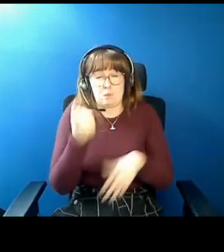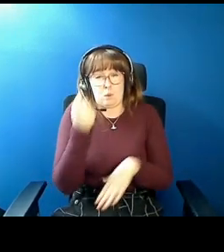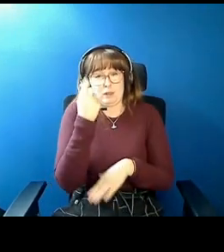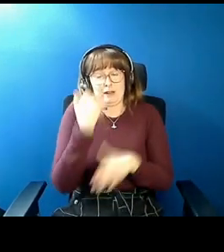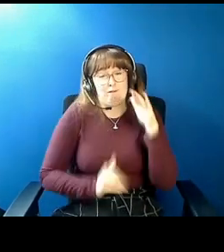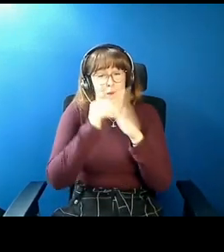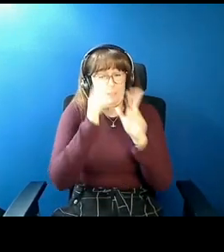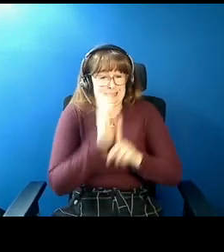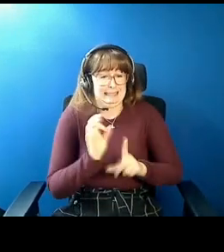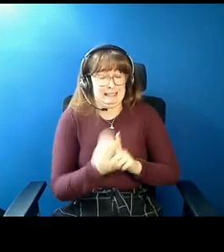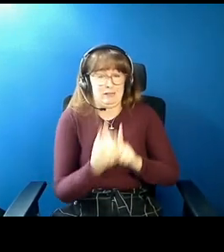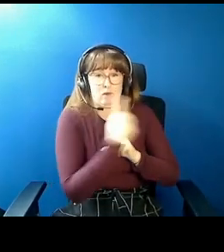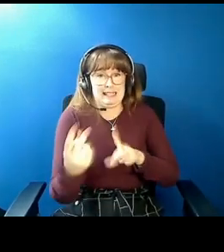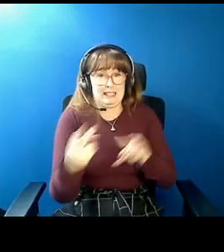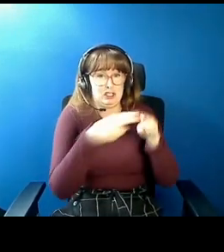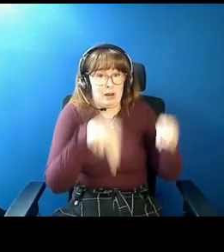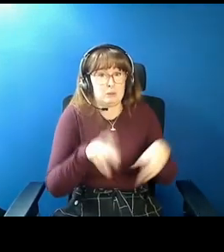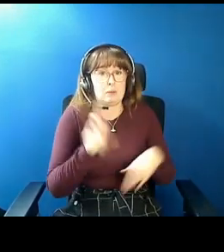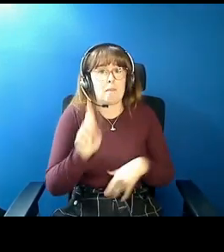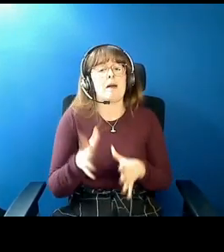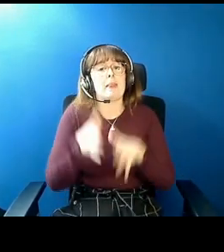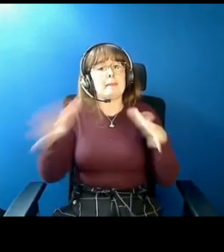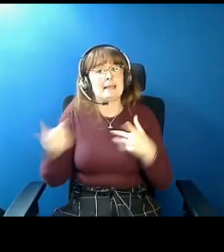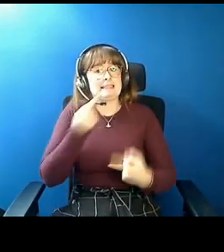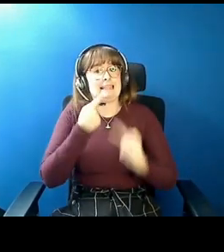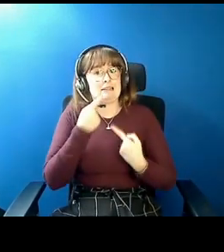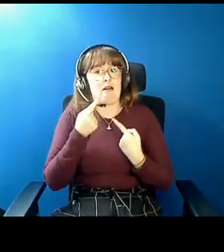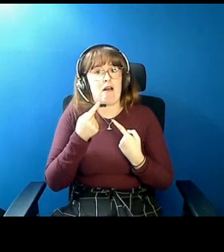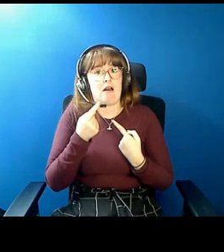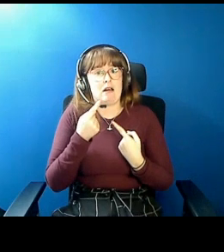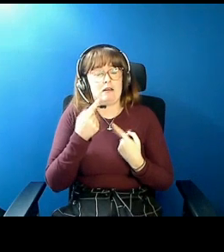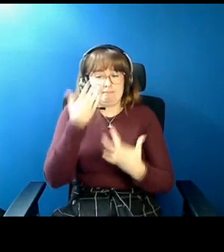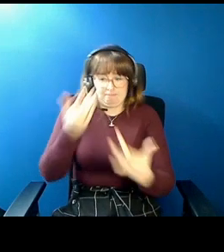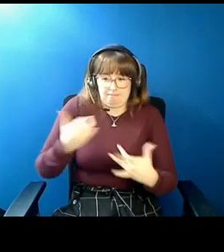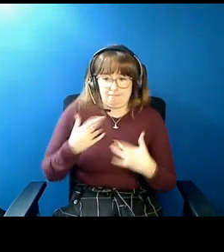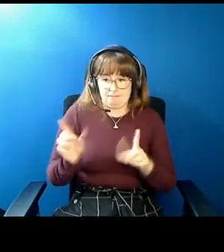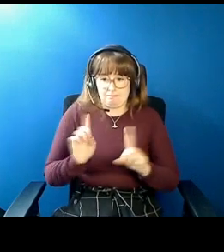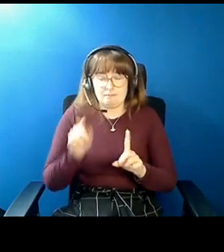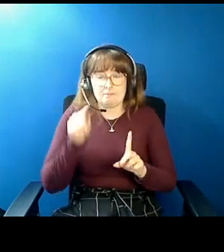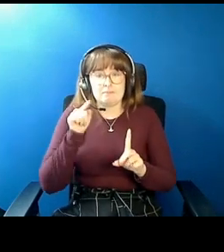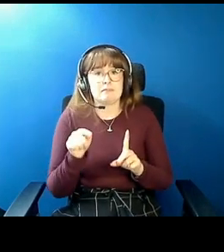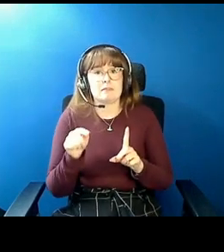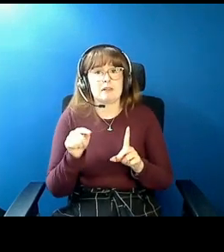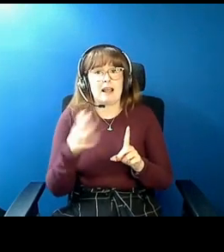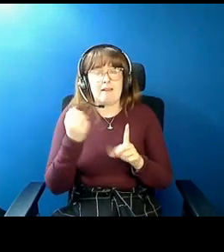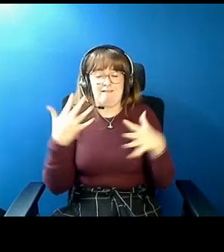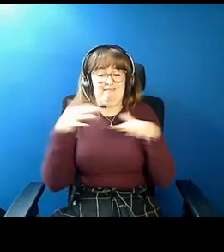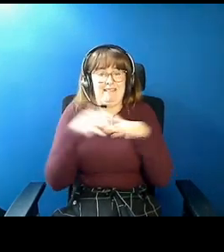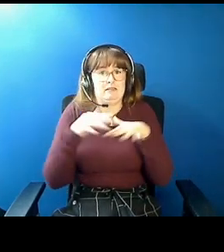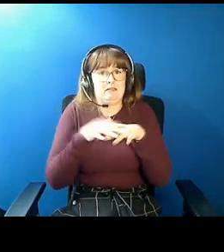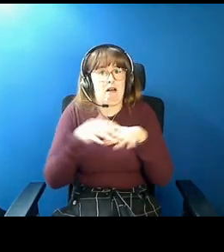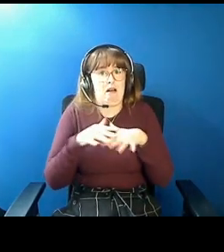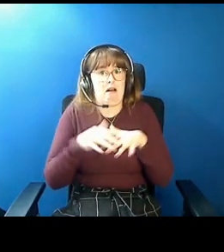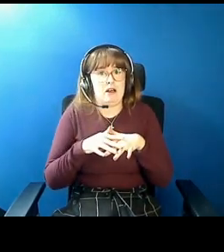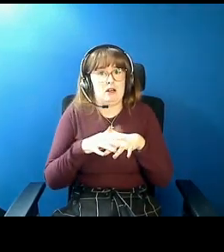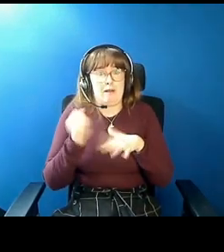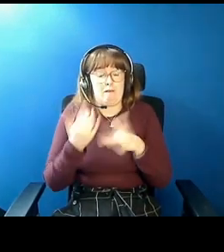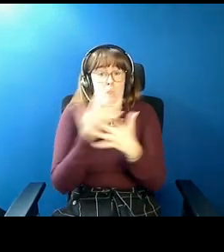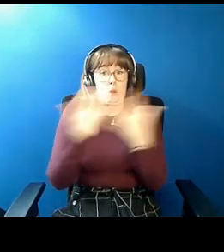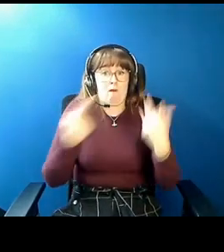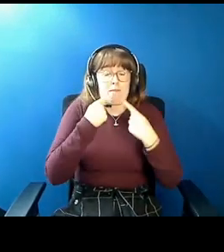properties. But what this big data is bringing you down a funnel to get you into the broad areas of properties you need to